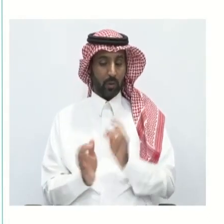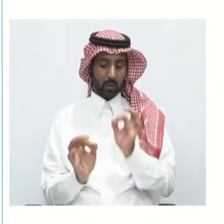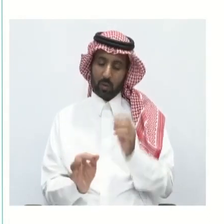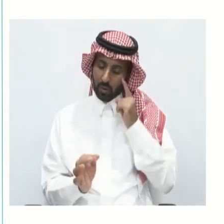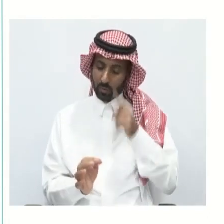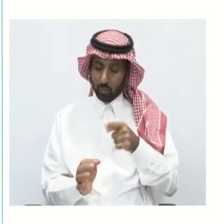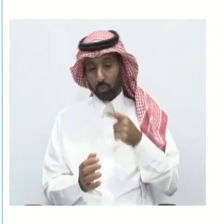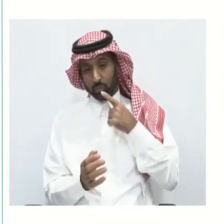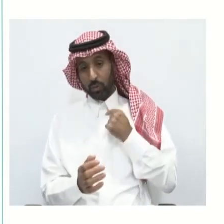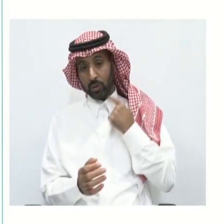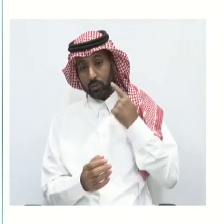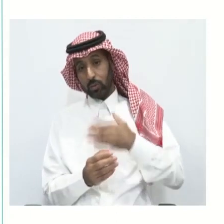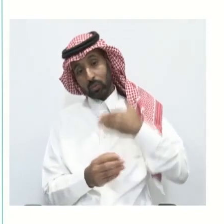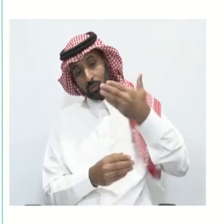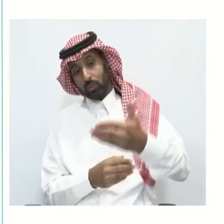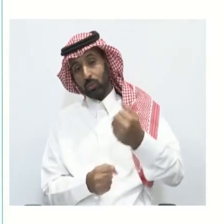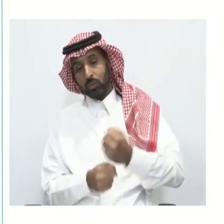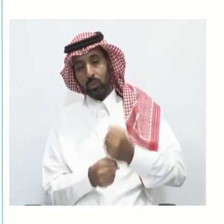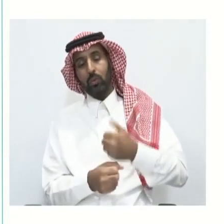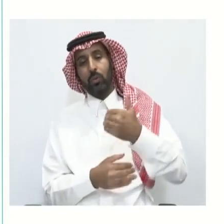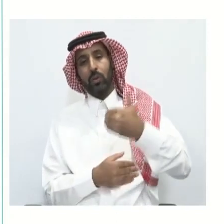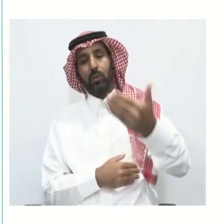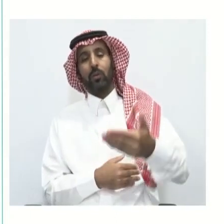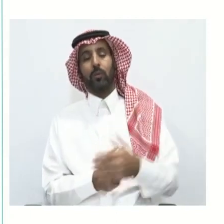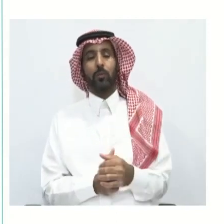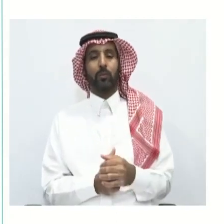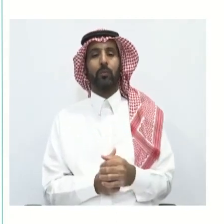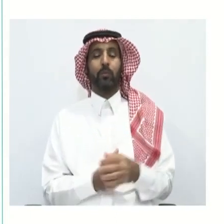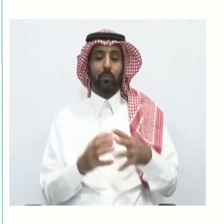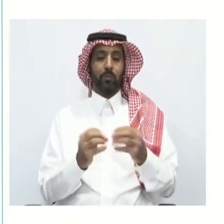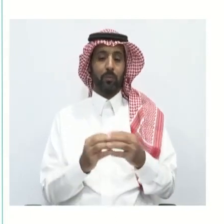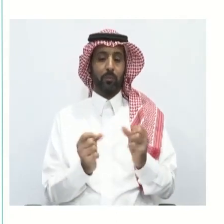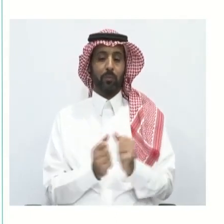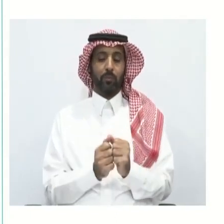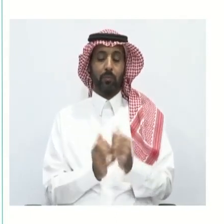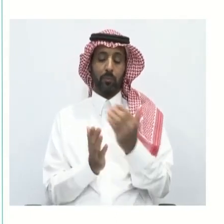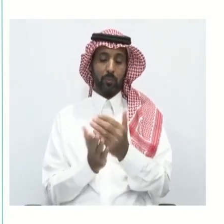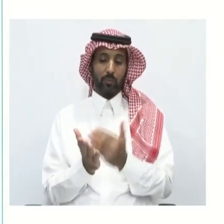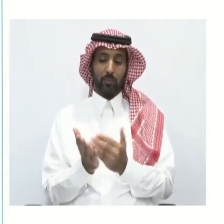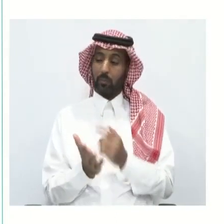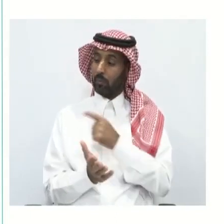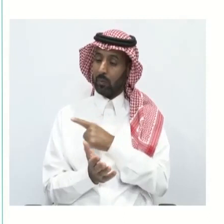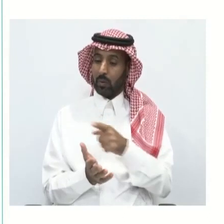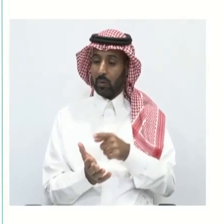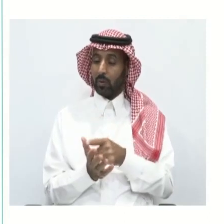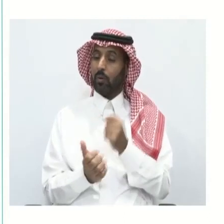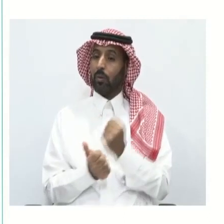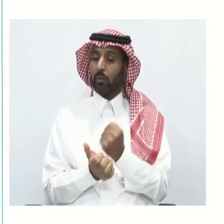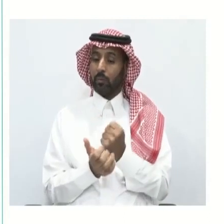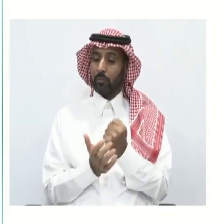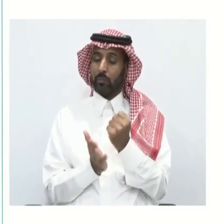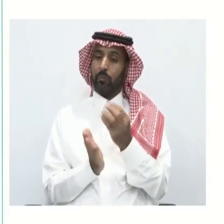or so, you want to do this, you decided that you will do it. Meaning they are planned actions. They